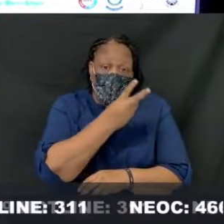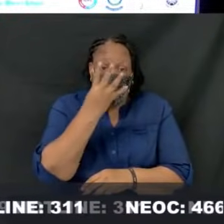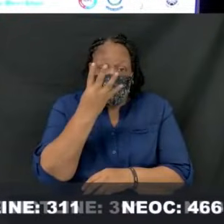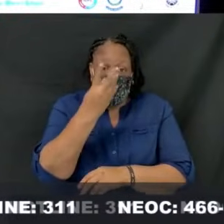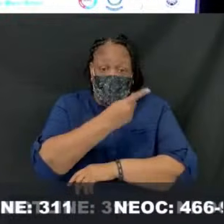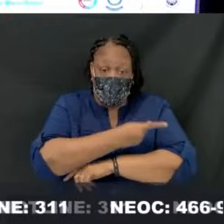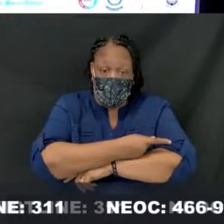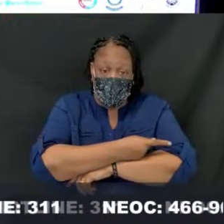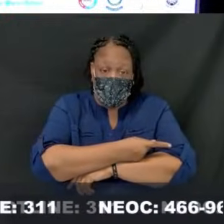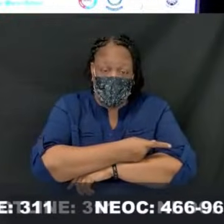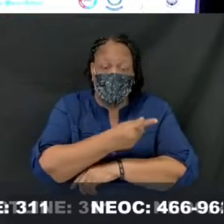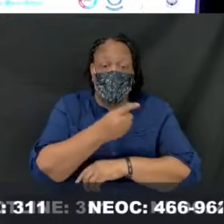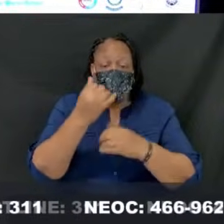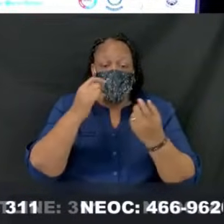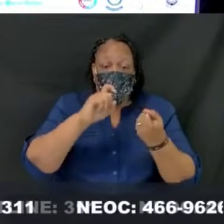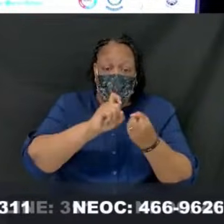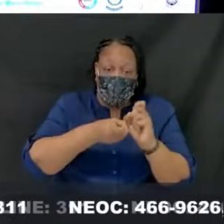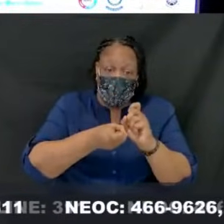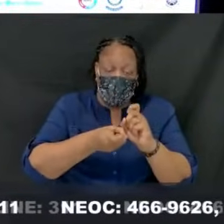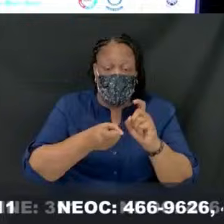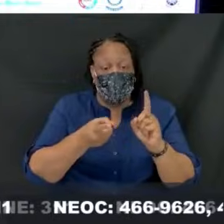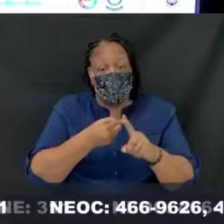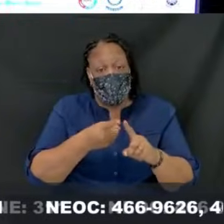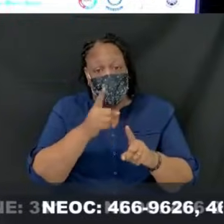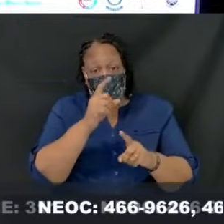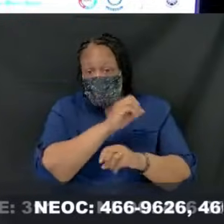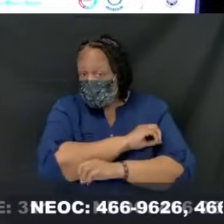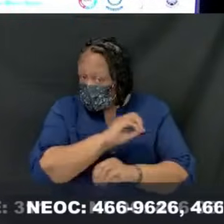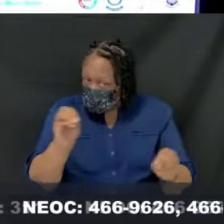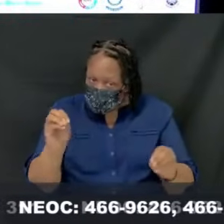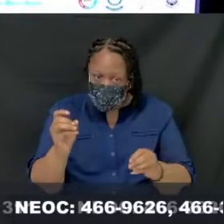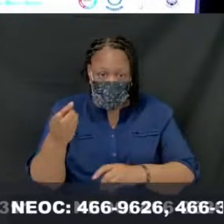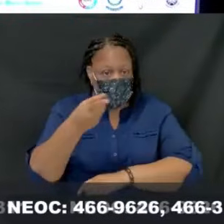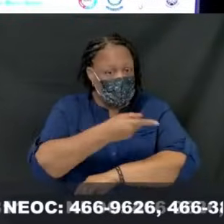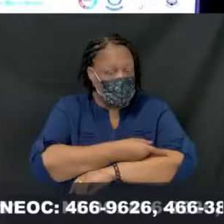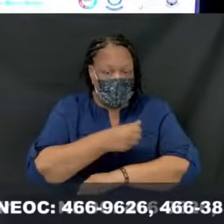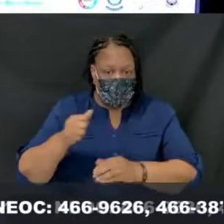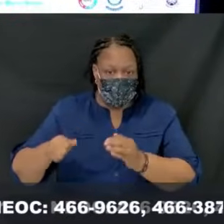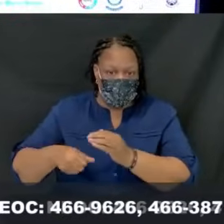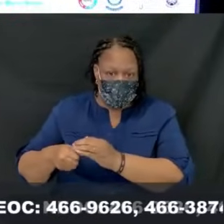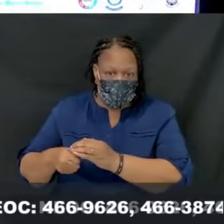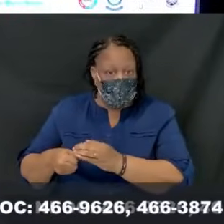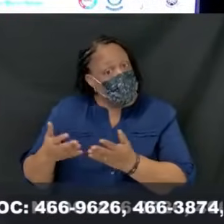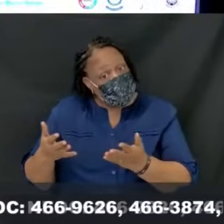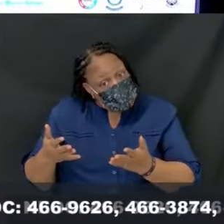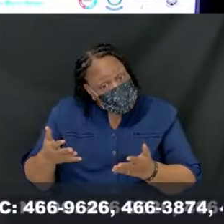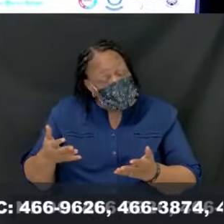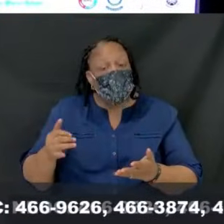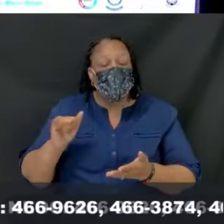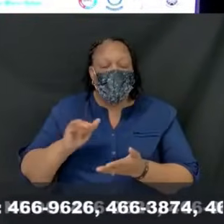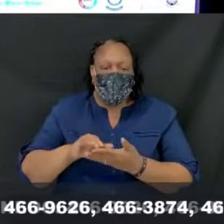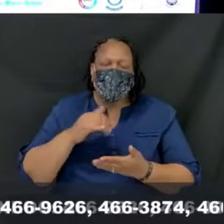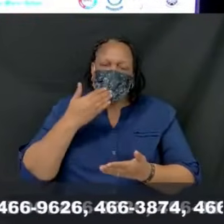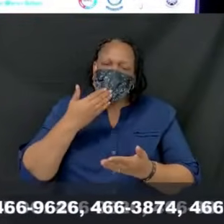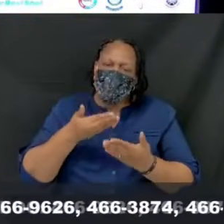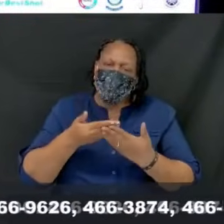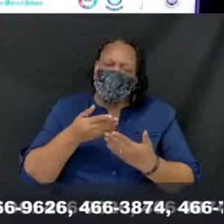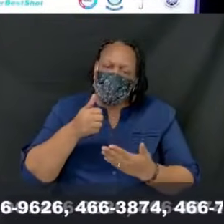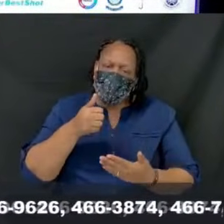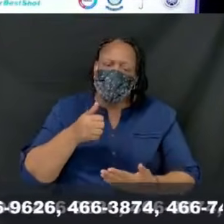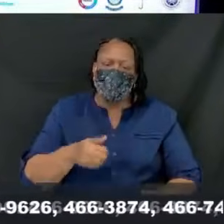basically what will be our futuristic plans when it comes to quarantine period for inbound passengers.